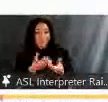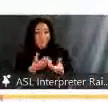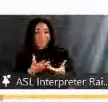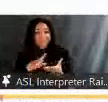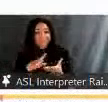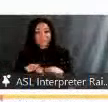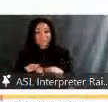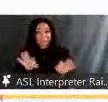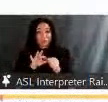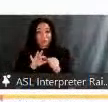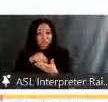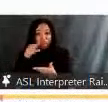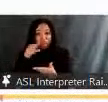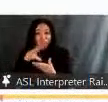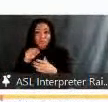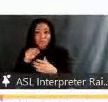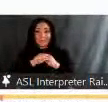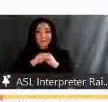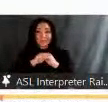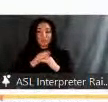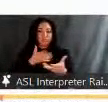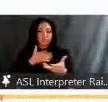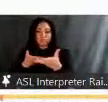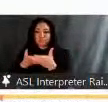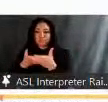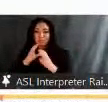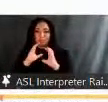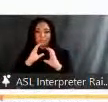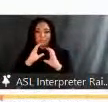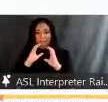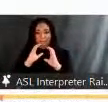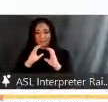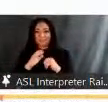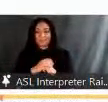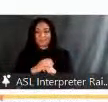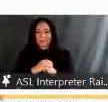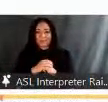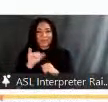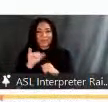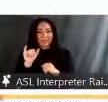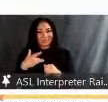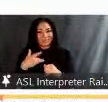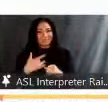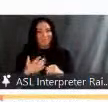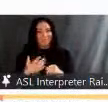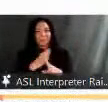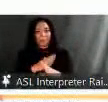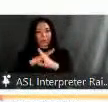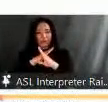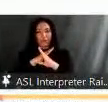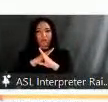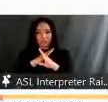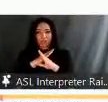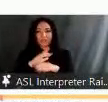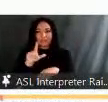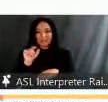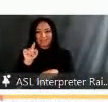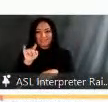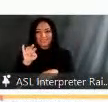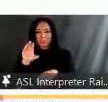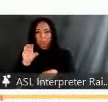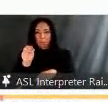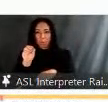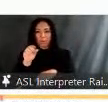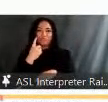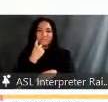easily communicate in society. This is often a barrier that the Latino participants expressed as newly recent